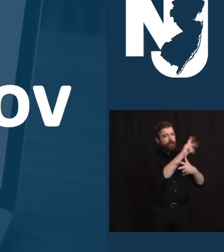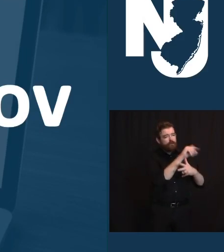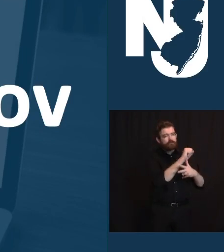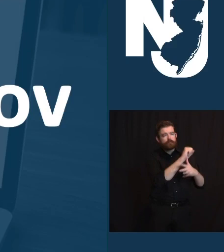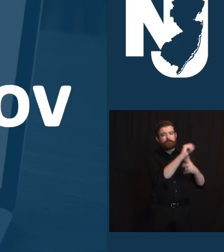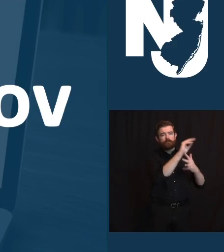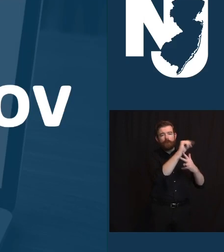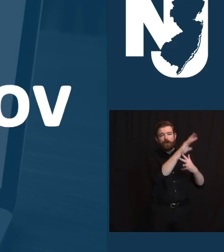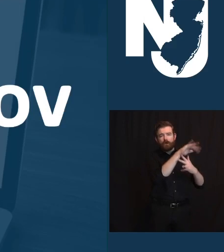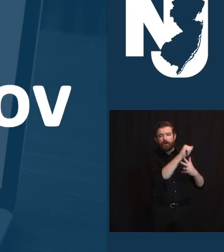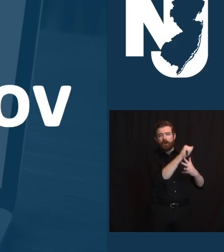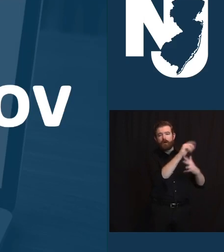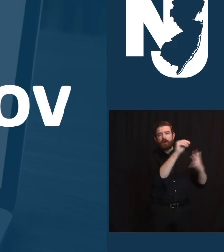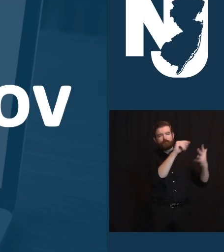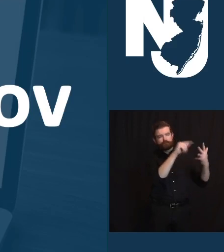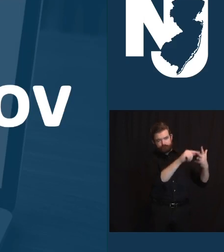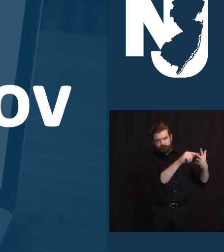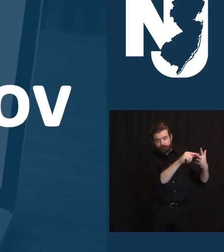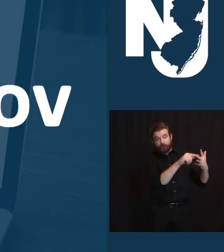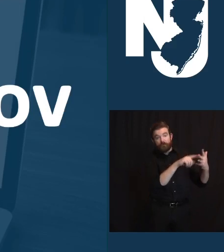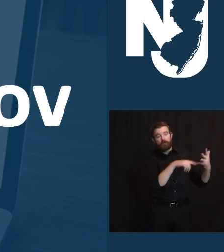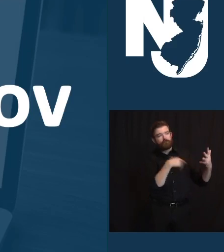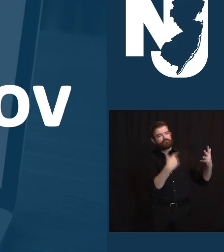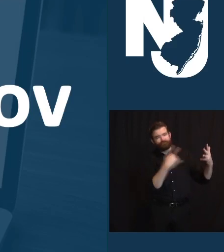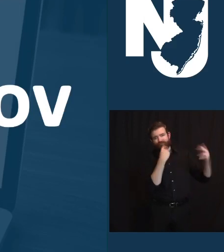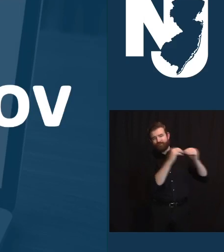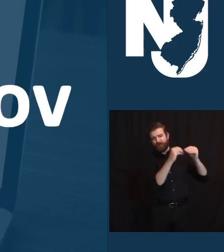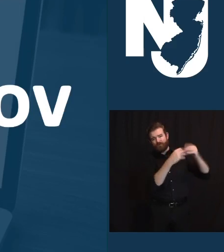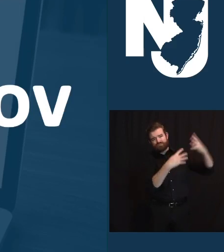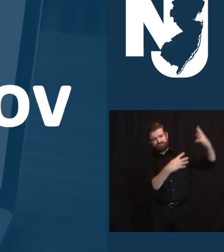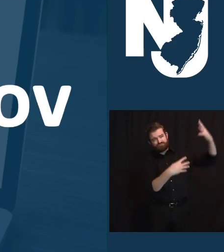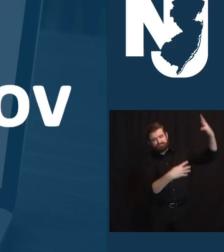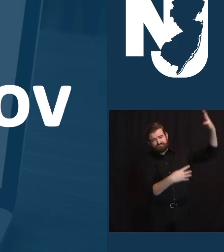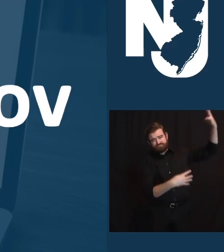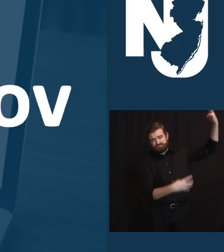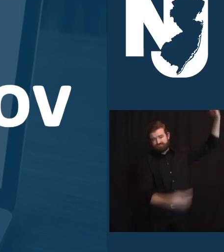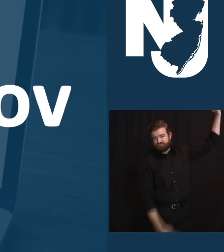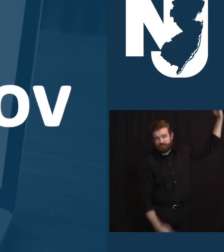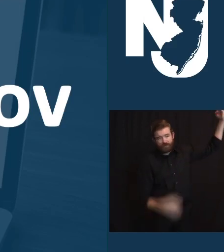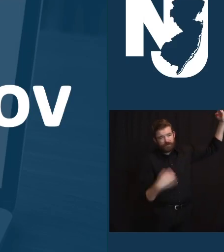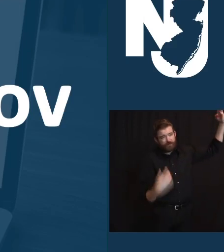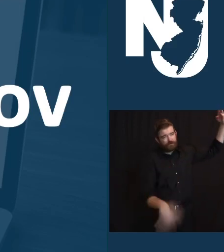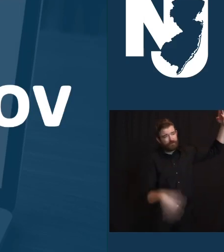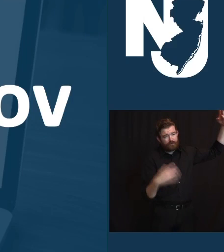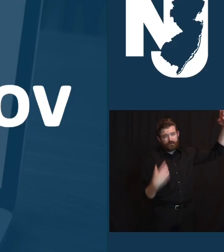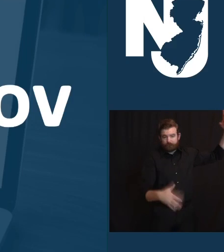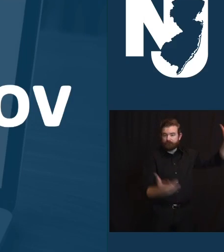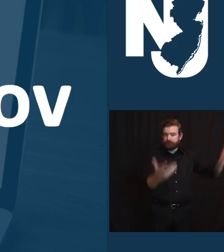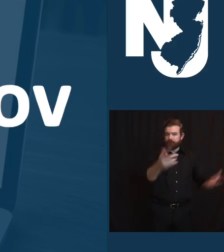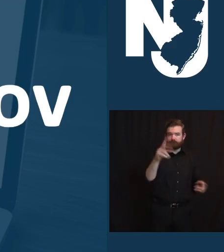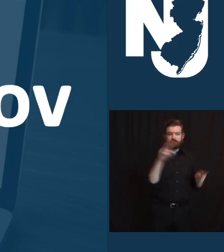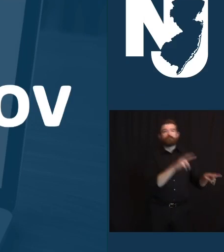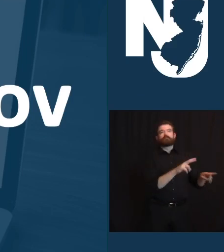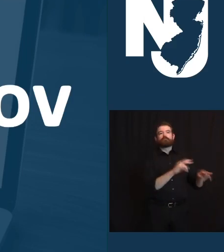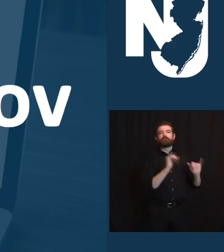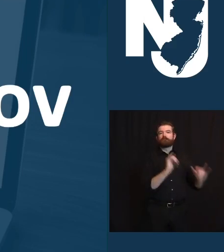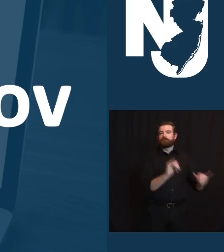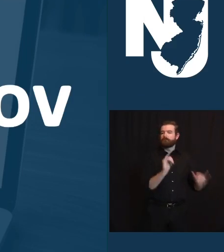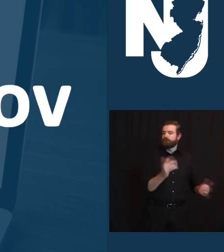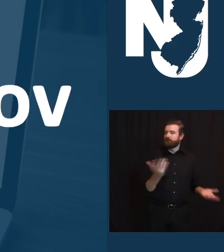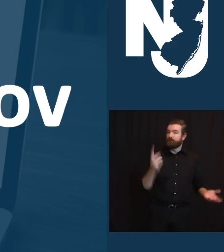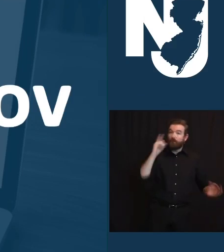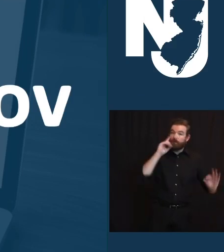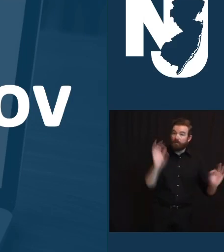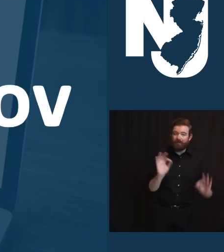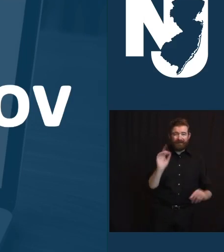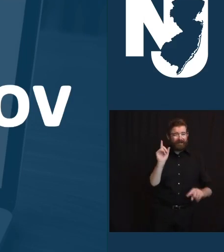remember all who we have lost, may we also be reminded of why we cannot let up in fighting this virus in every way we know